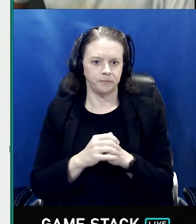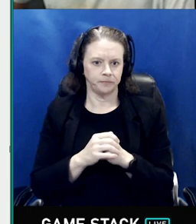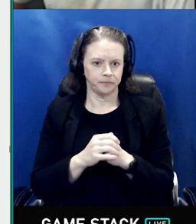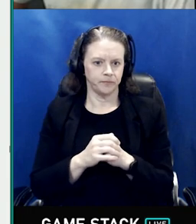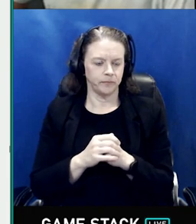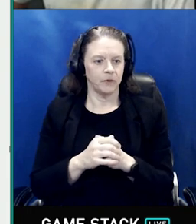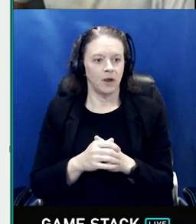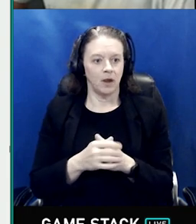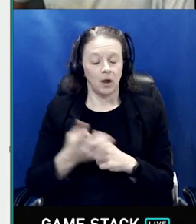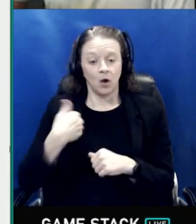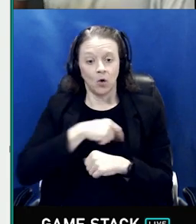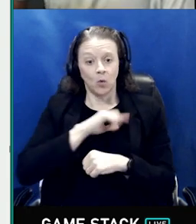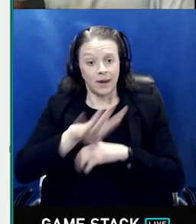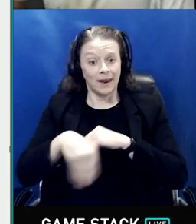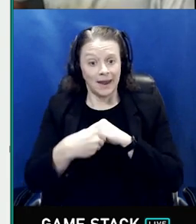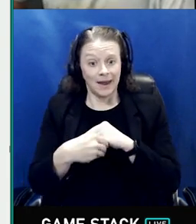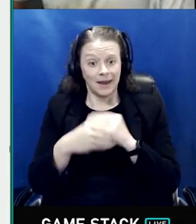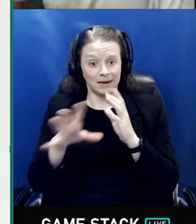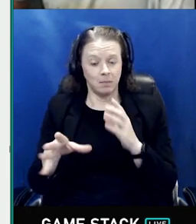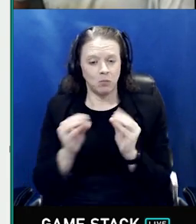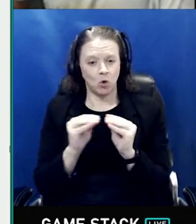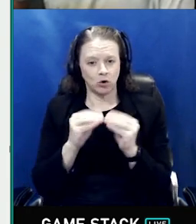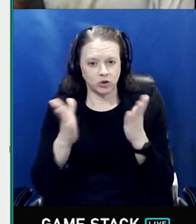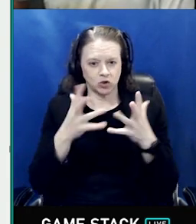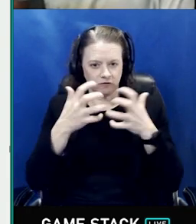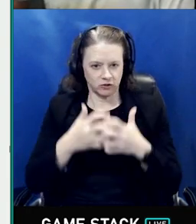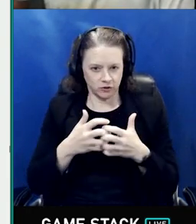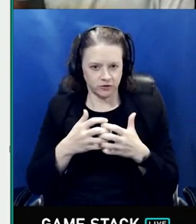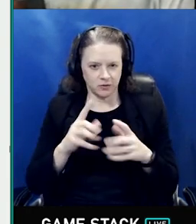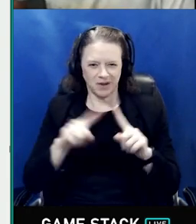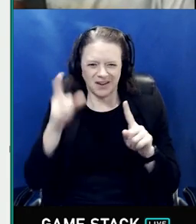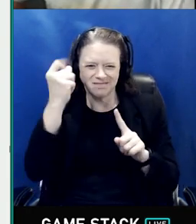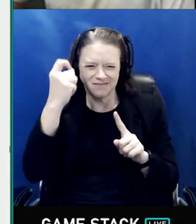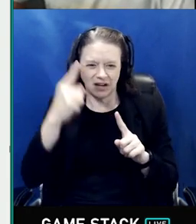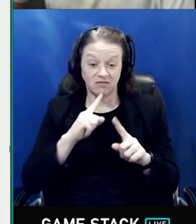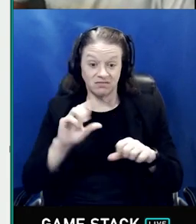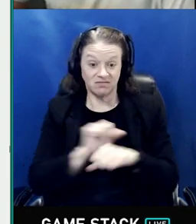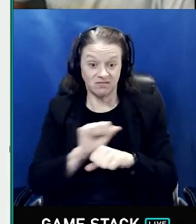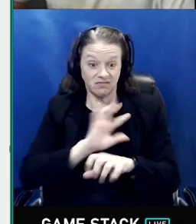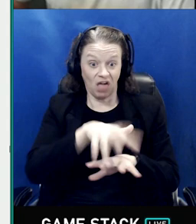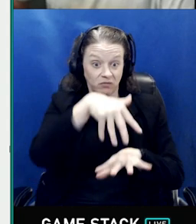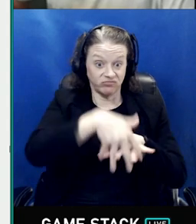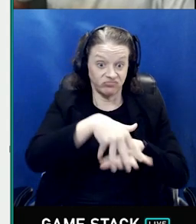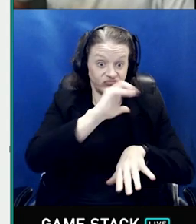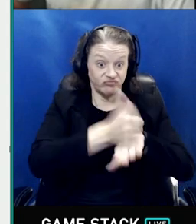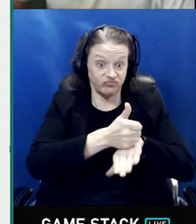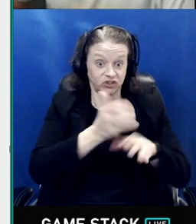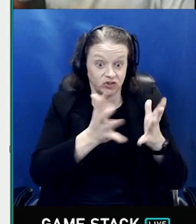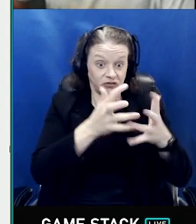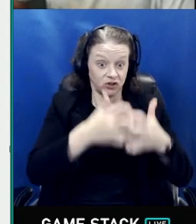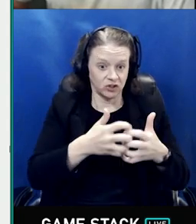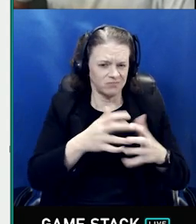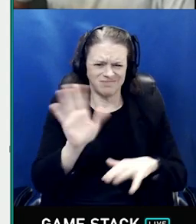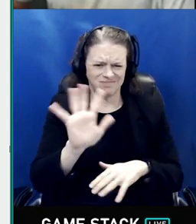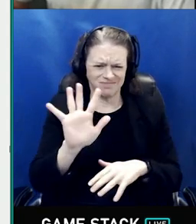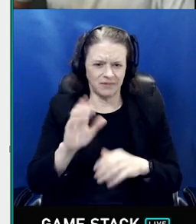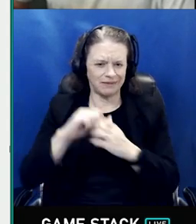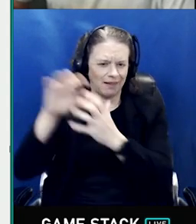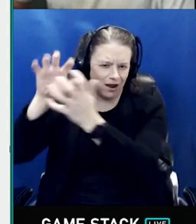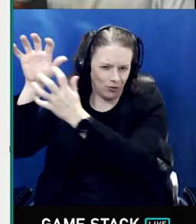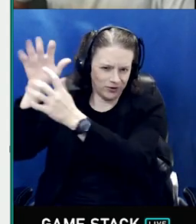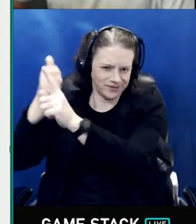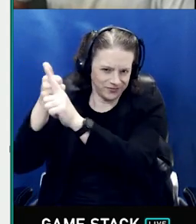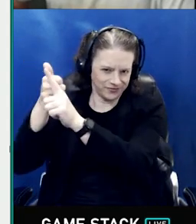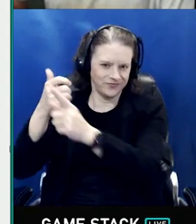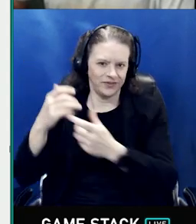additional servers. But you don't actually add physical servers with Cosmos. In Cosmos, you manage your throughput. Throughput in Cosmos